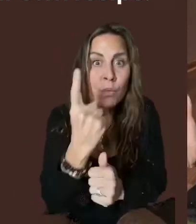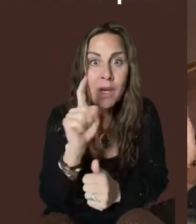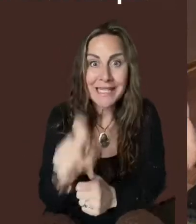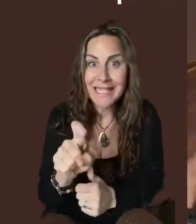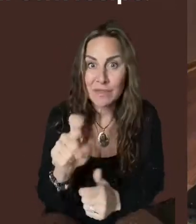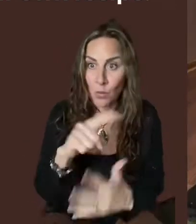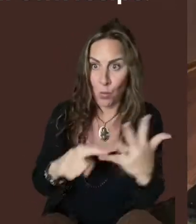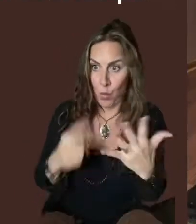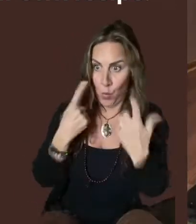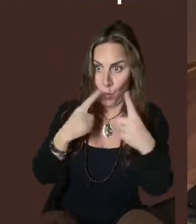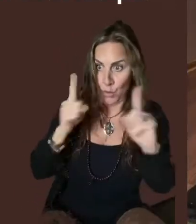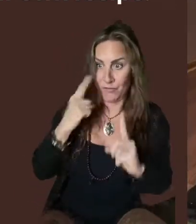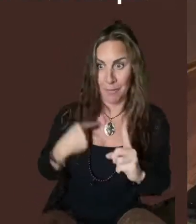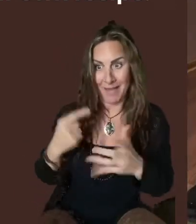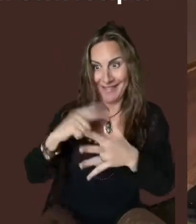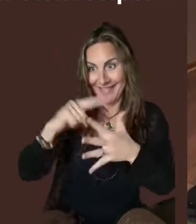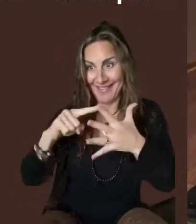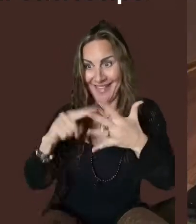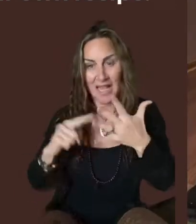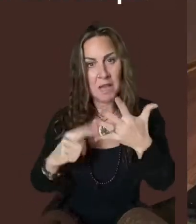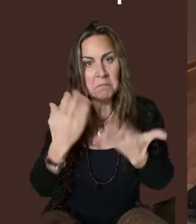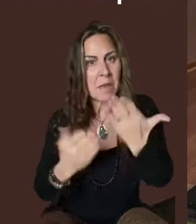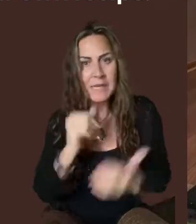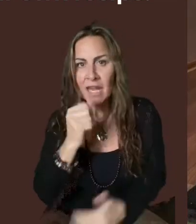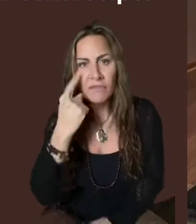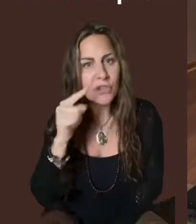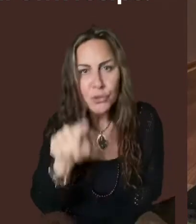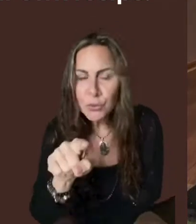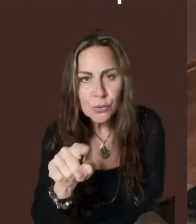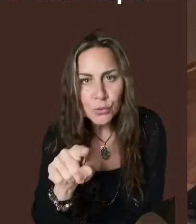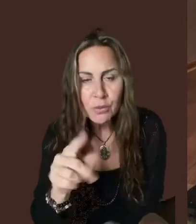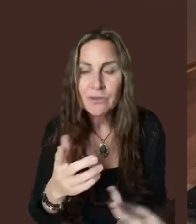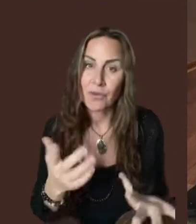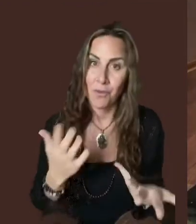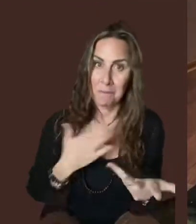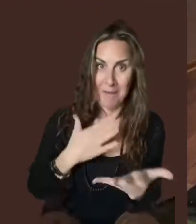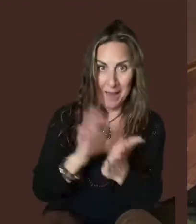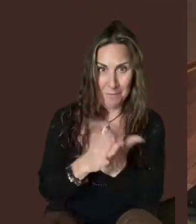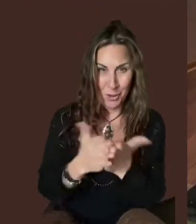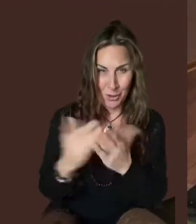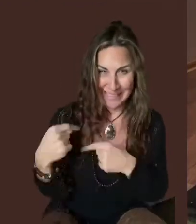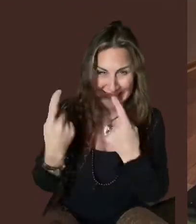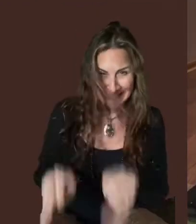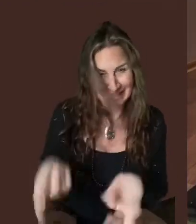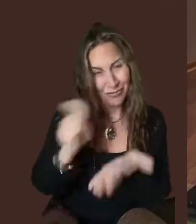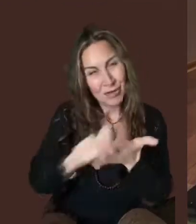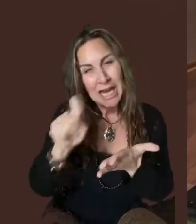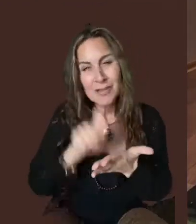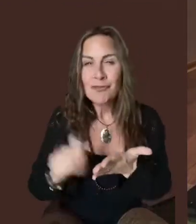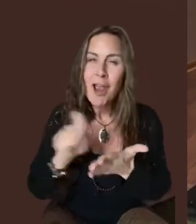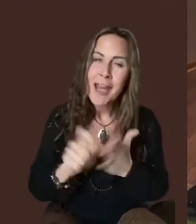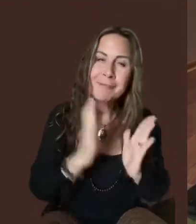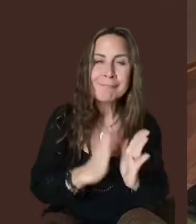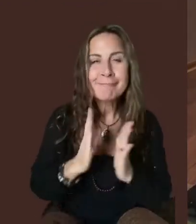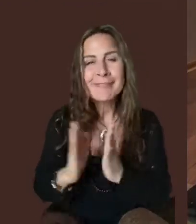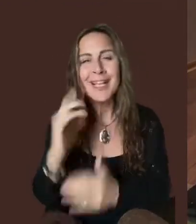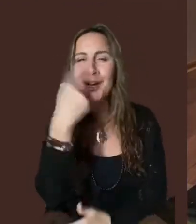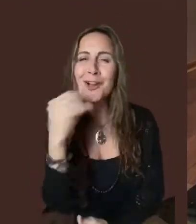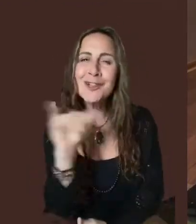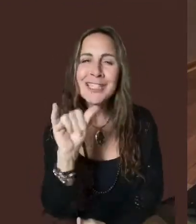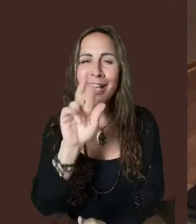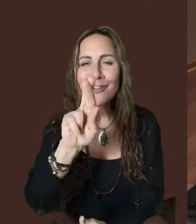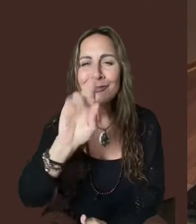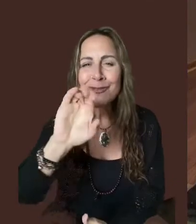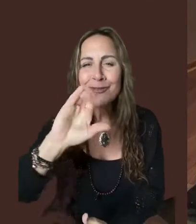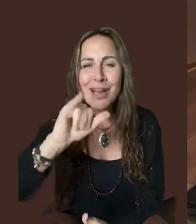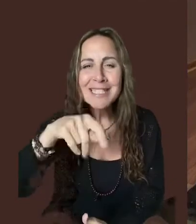is that works for me. And so, this soul recipe book that I've been, just organizing like a